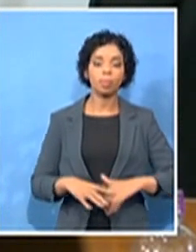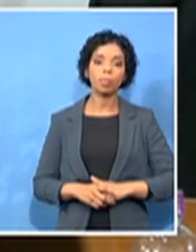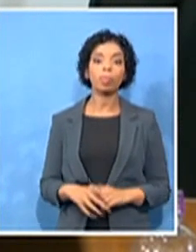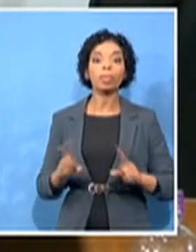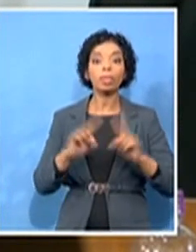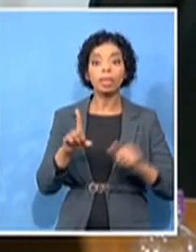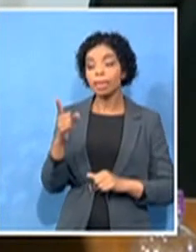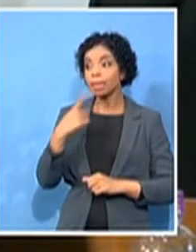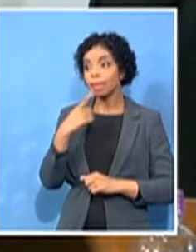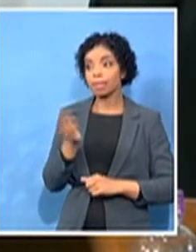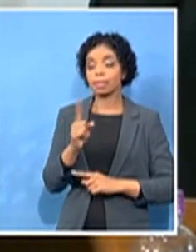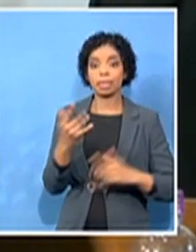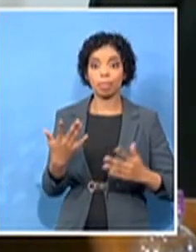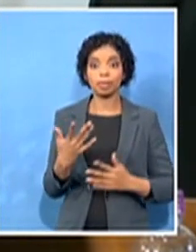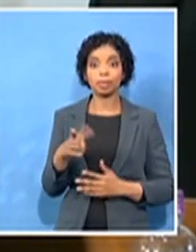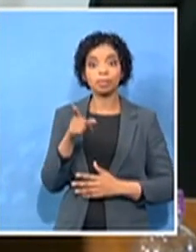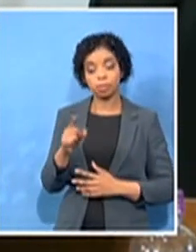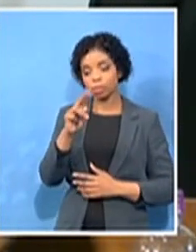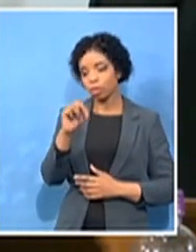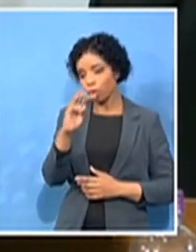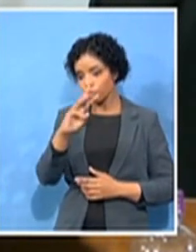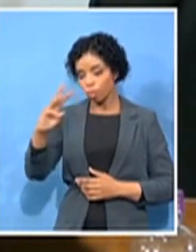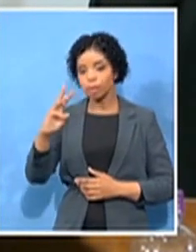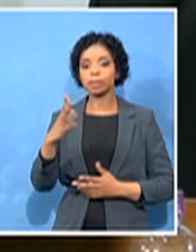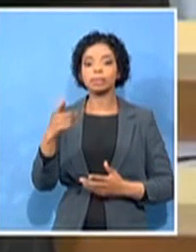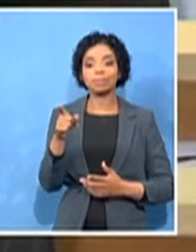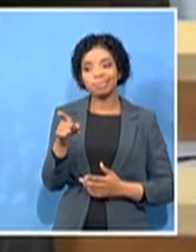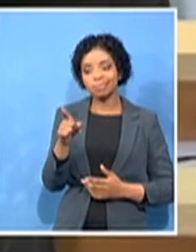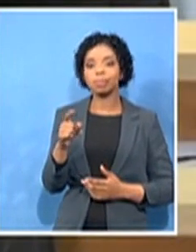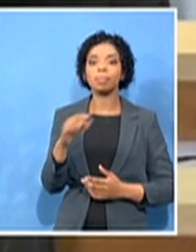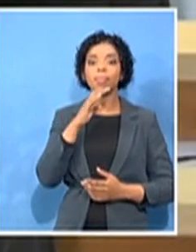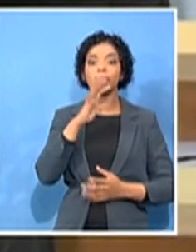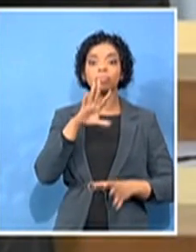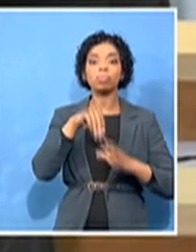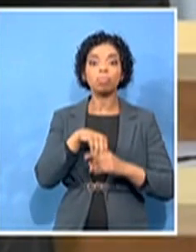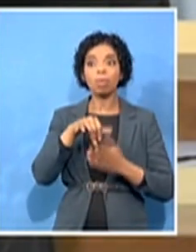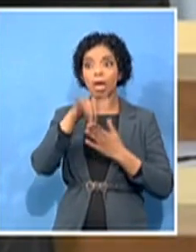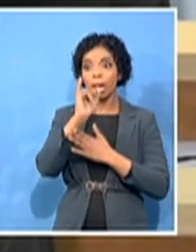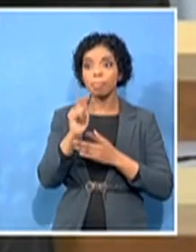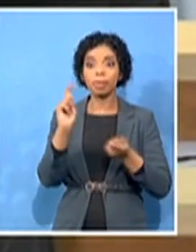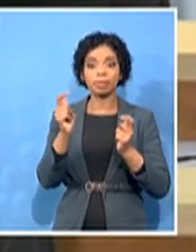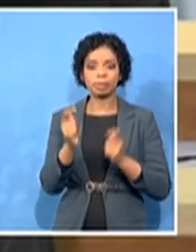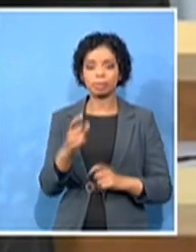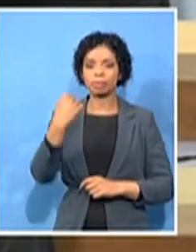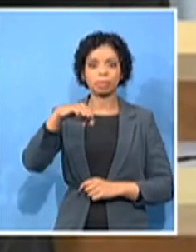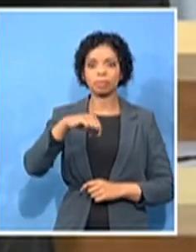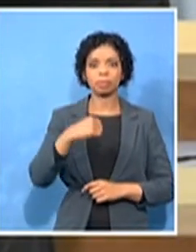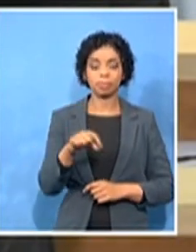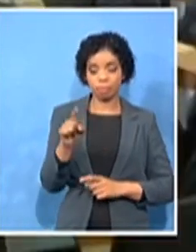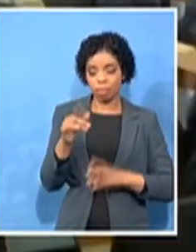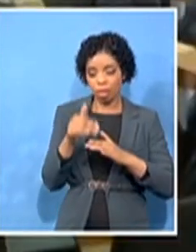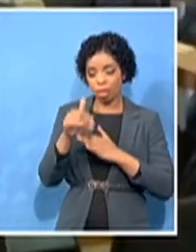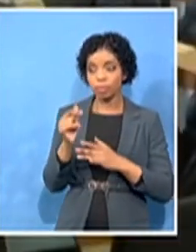not make references to the Mafikeng Airport resuscitation. This after he informed the commission that he had relied on the address when